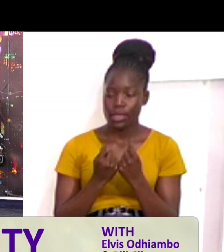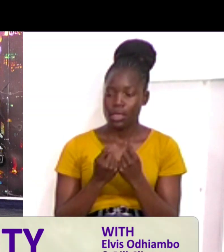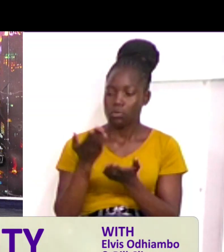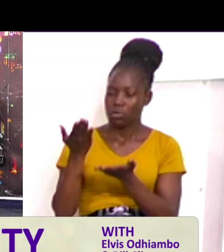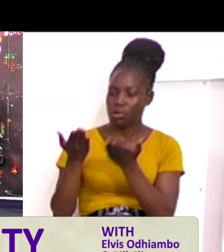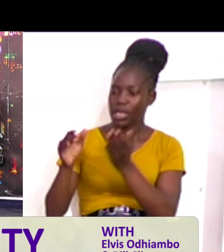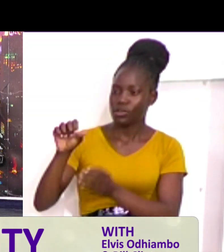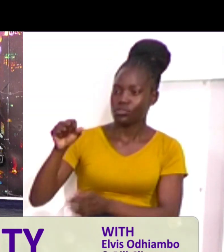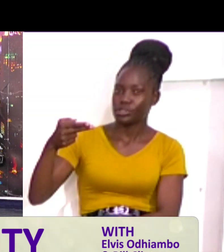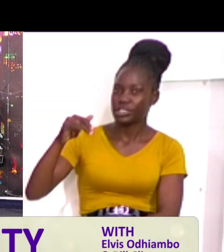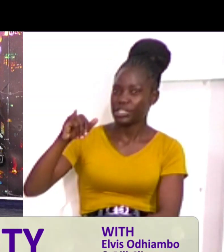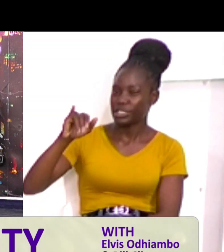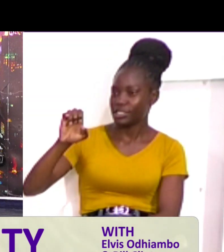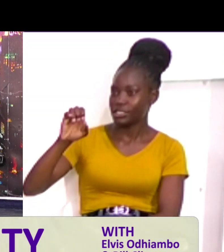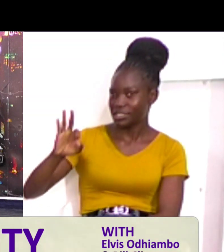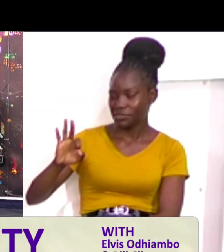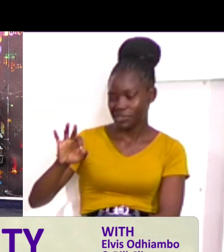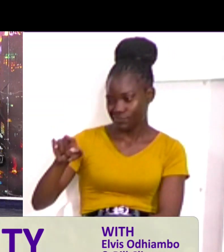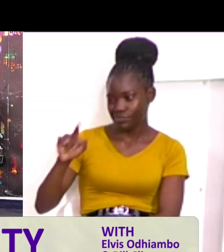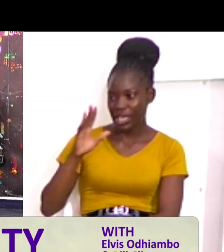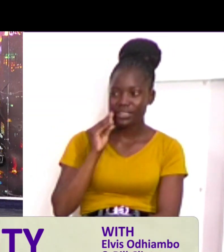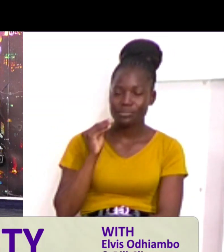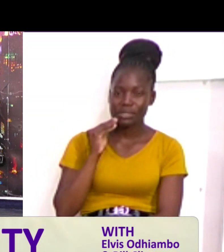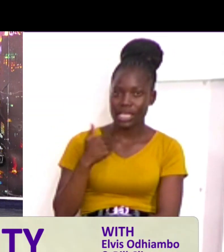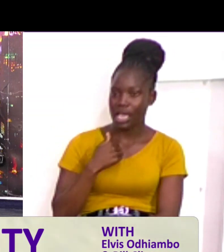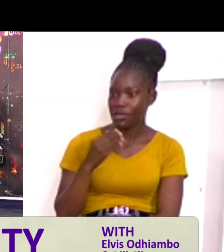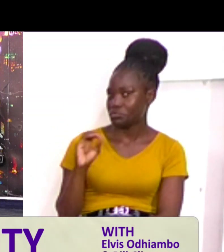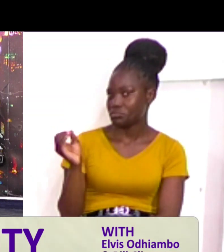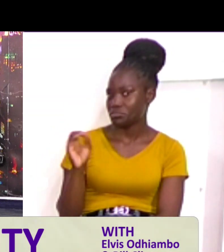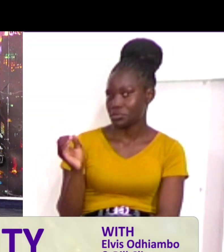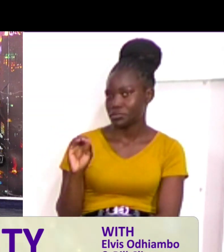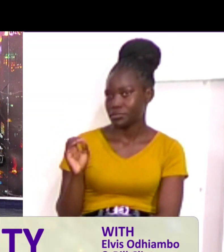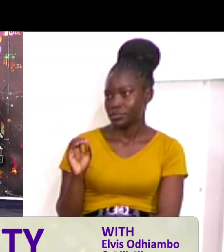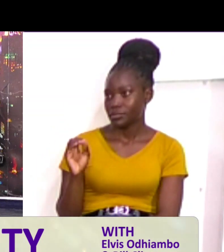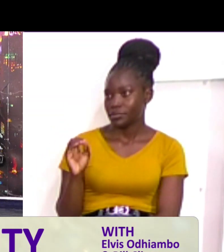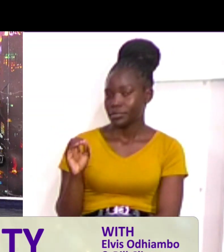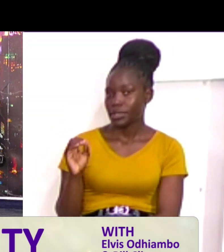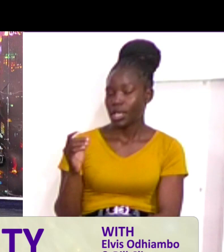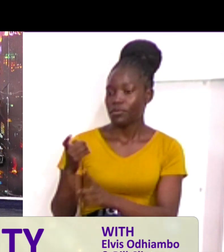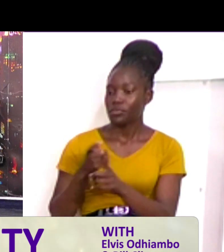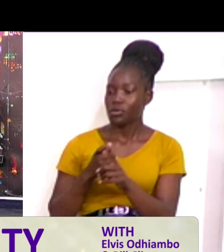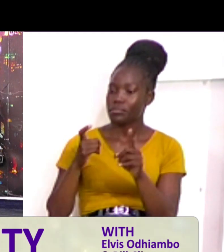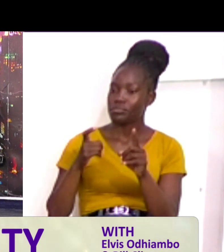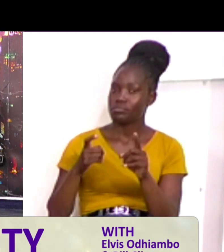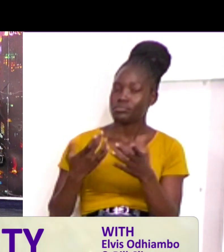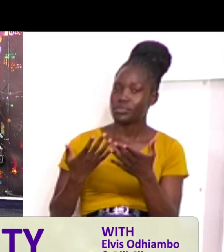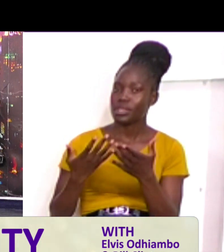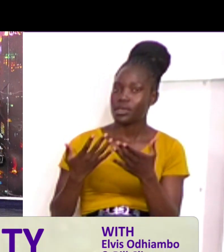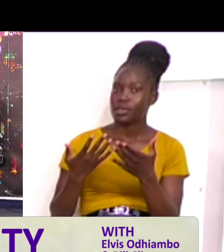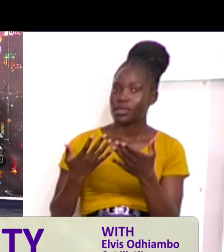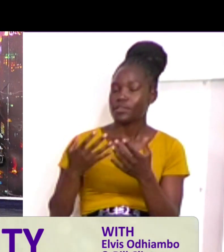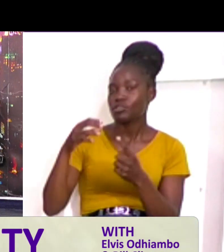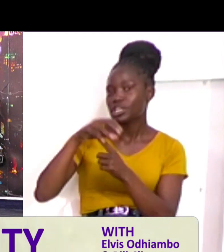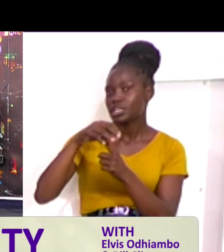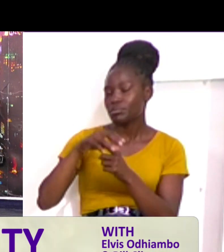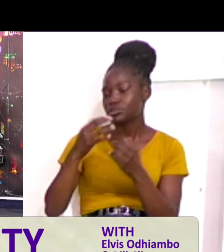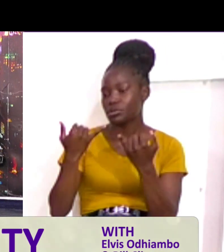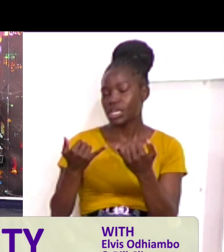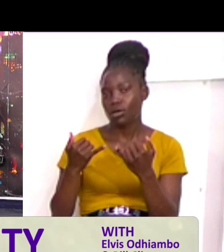compared to Sheffield United. Sheffield United has no experience in the Premier League. Is from the Championship, so just